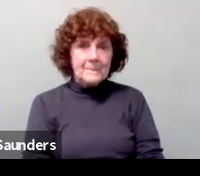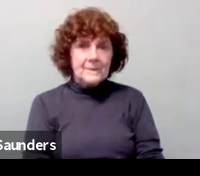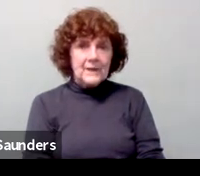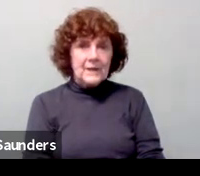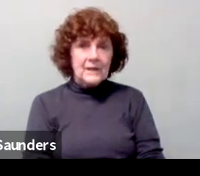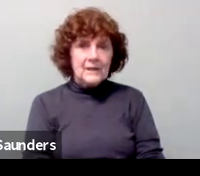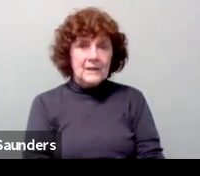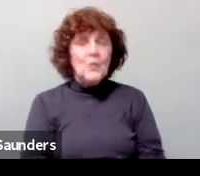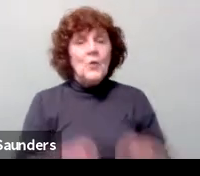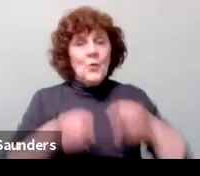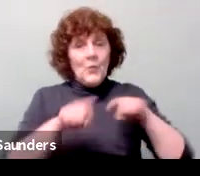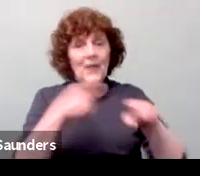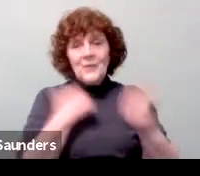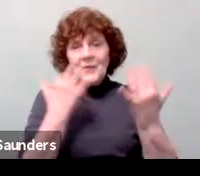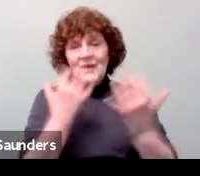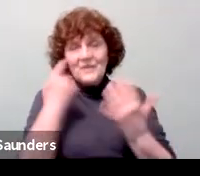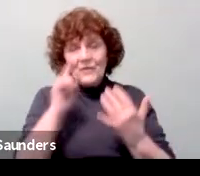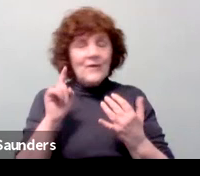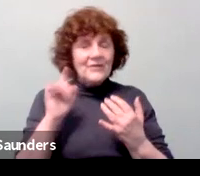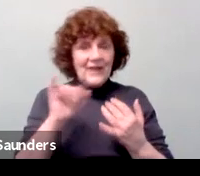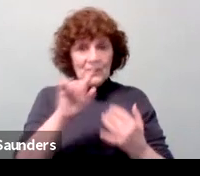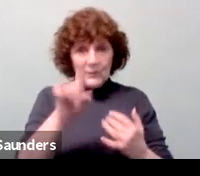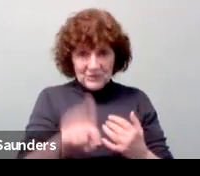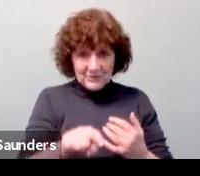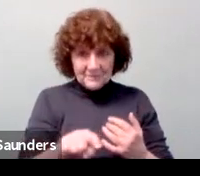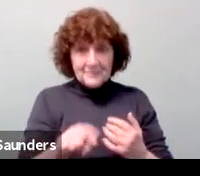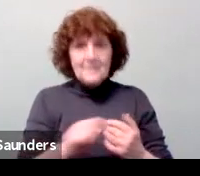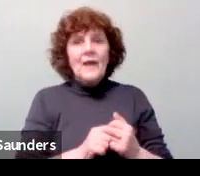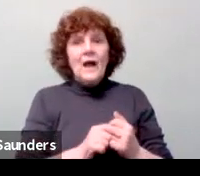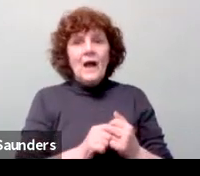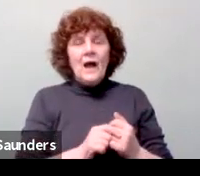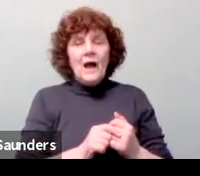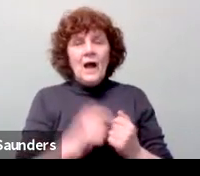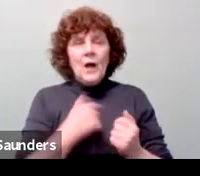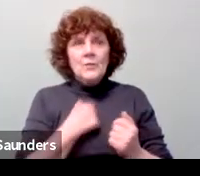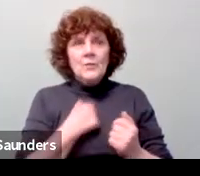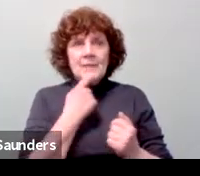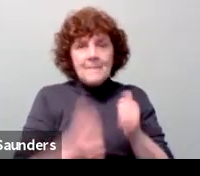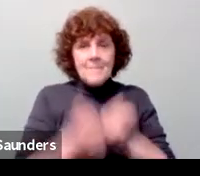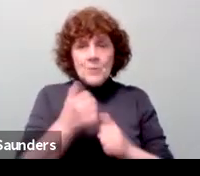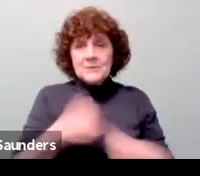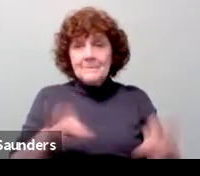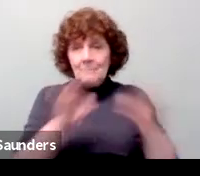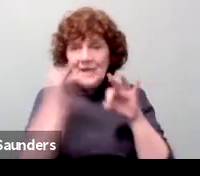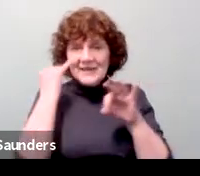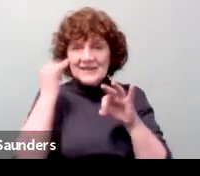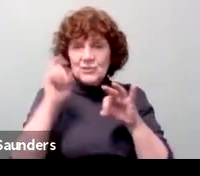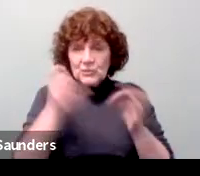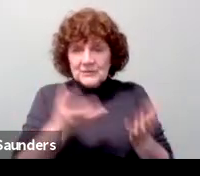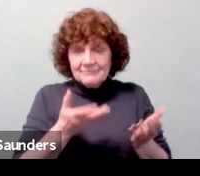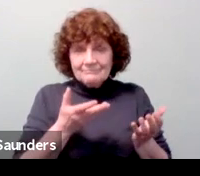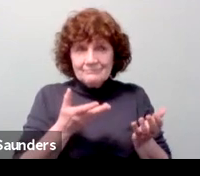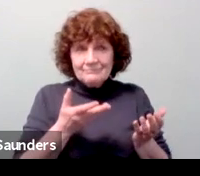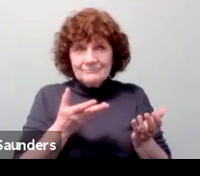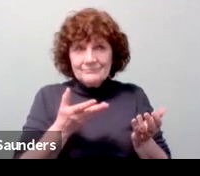So while we're waiting for that to come into the box, what I'll say is I think the most important takeaway is that